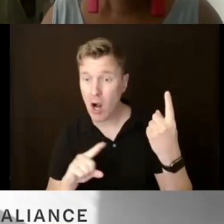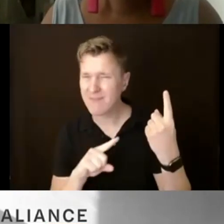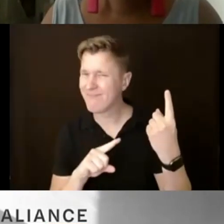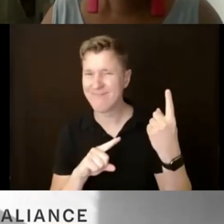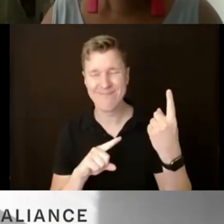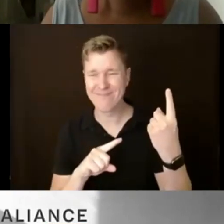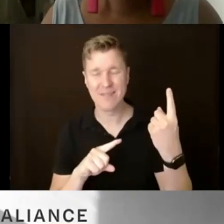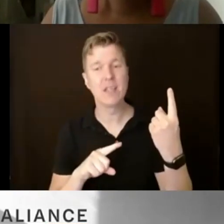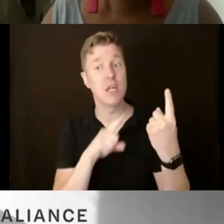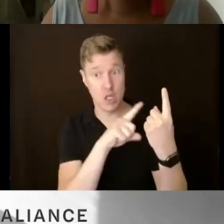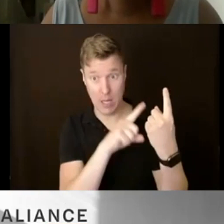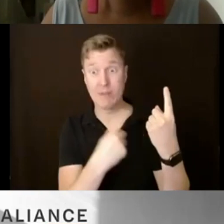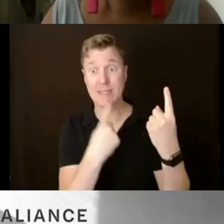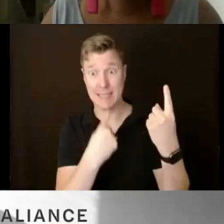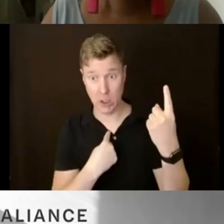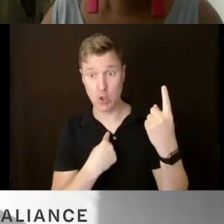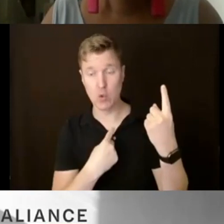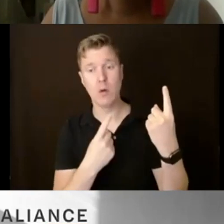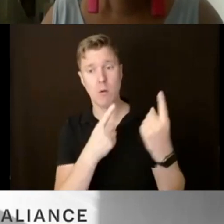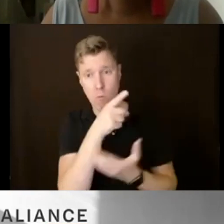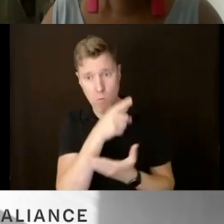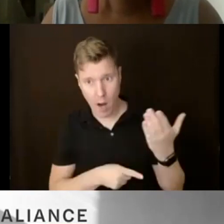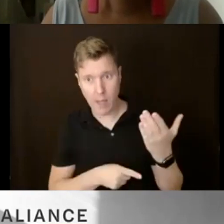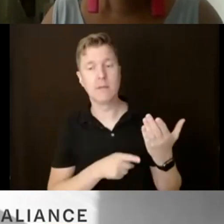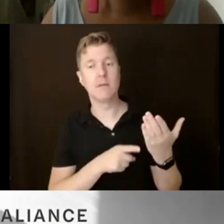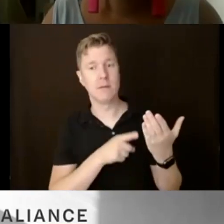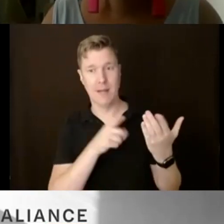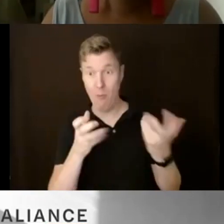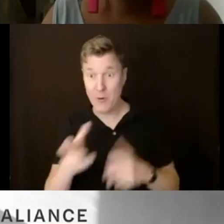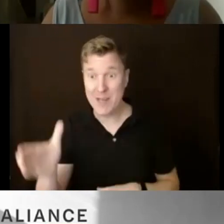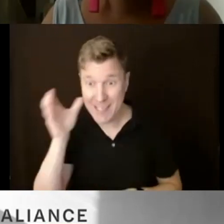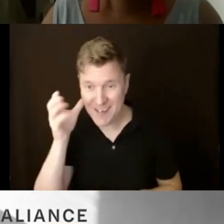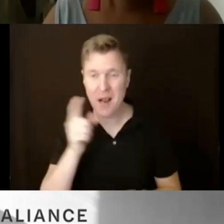you what you need to hear, what they want to tell you, but at the end of the day, they're going to look out